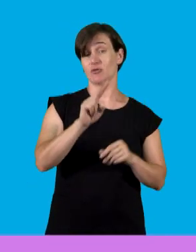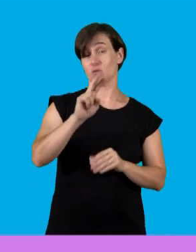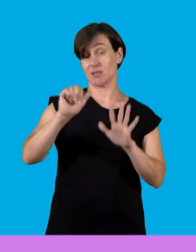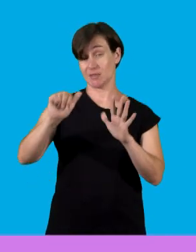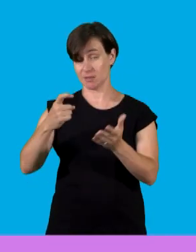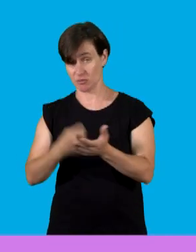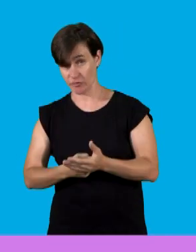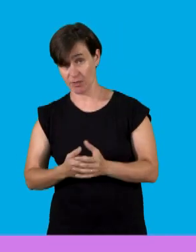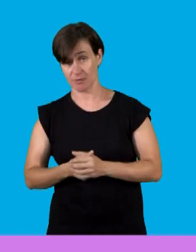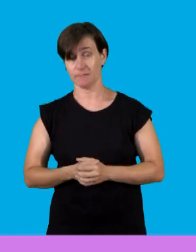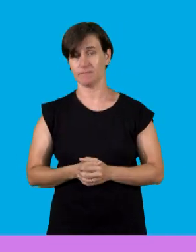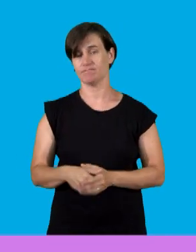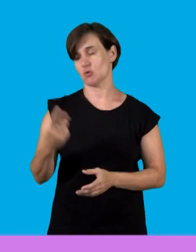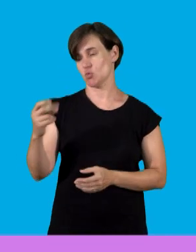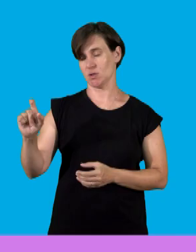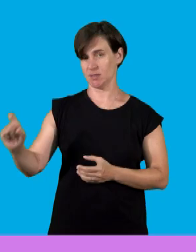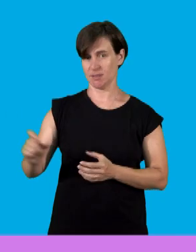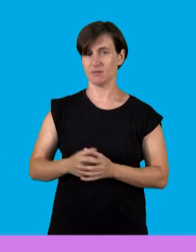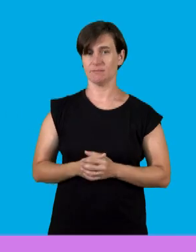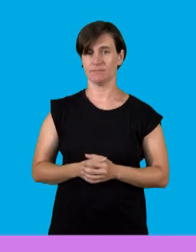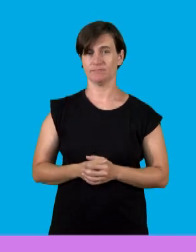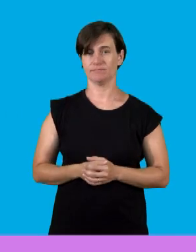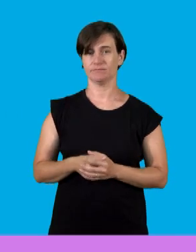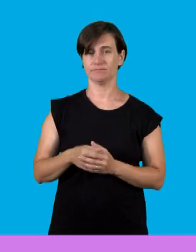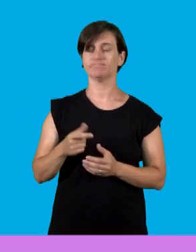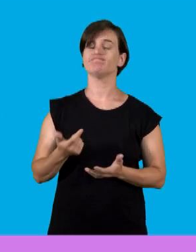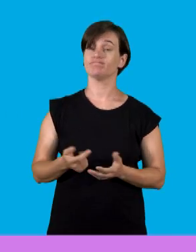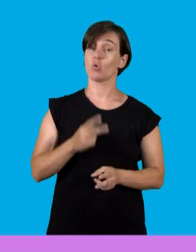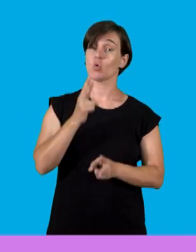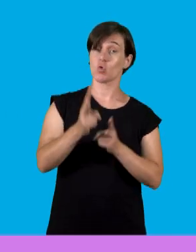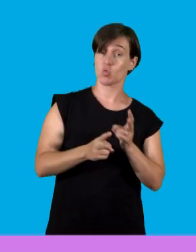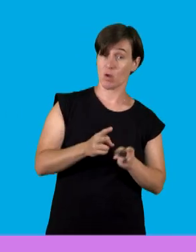12,726 rand and 20 cents. I'll repeat,